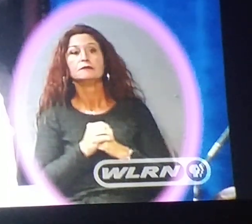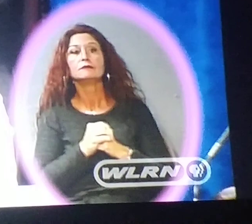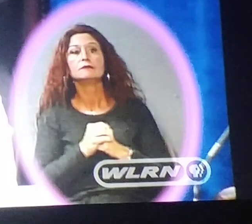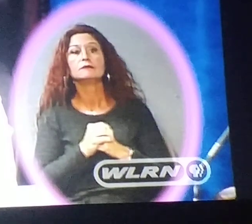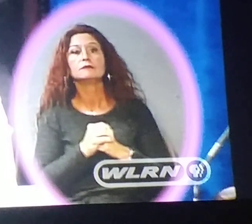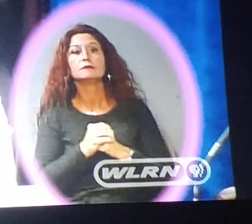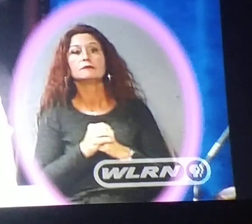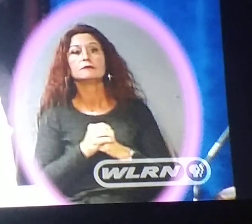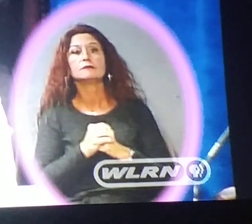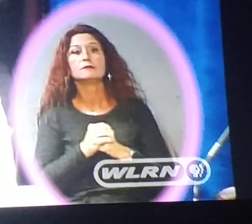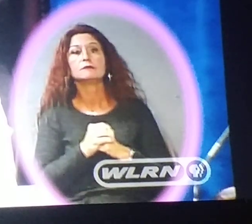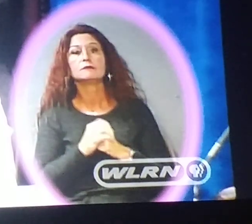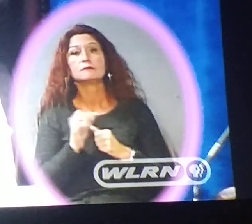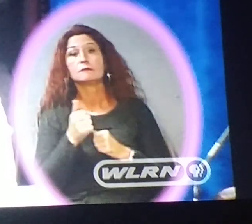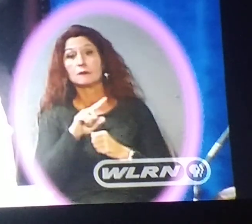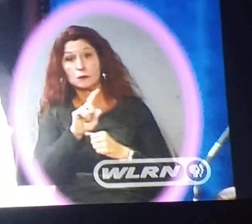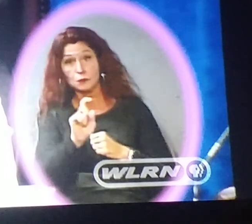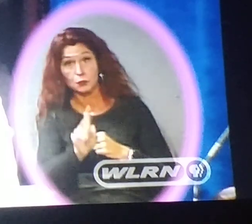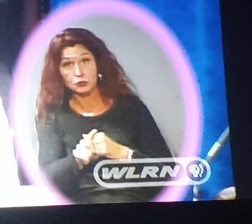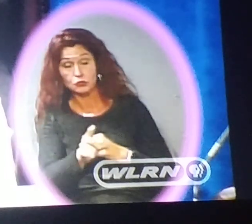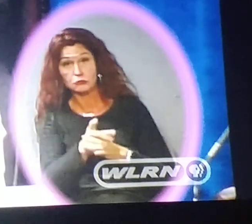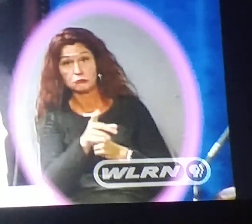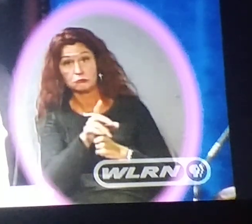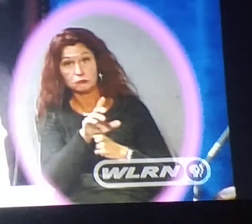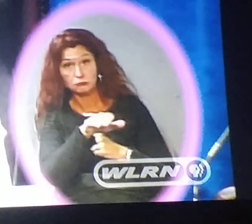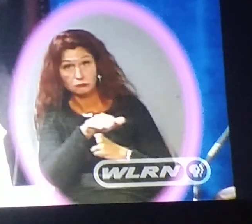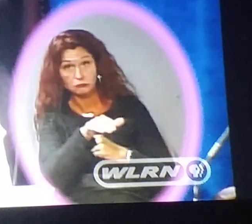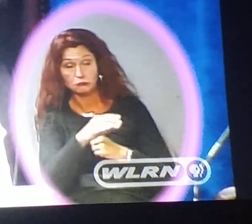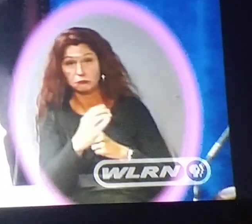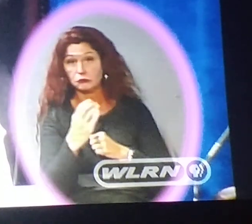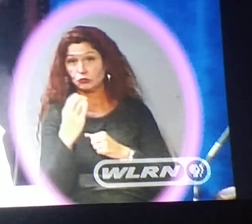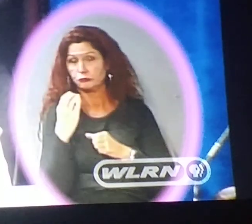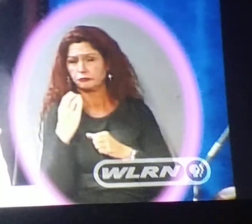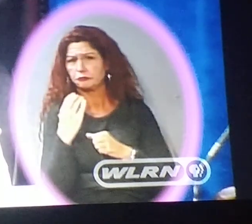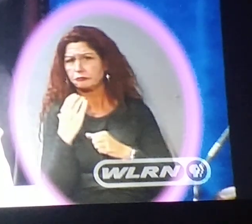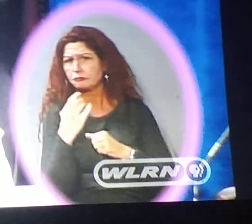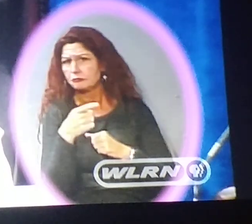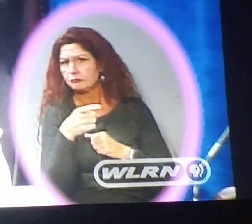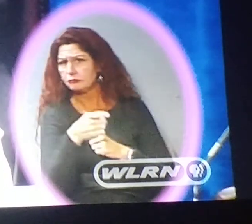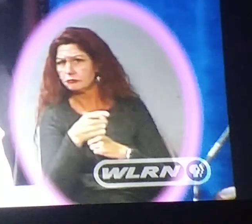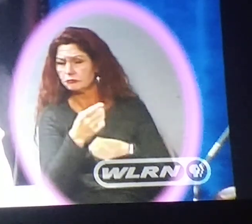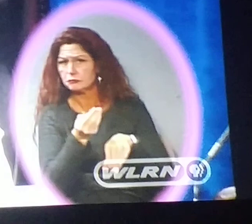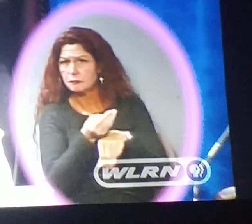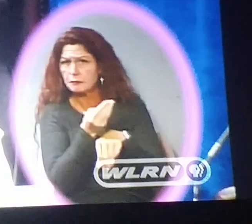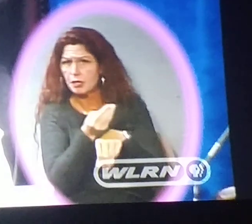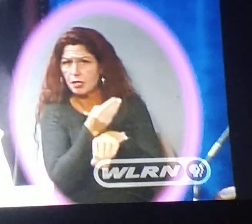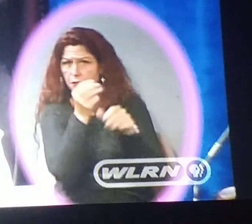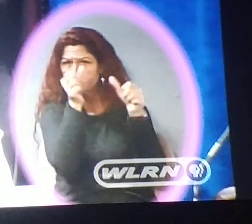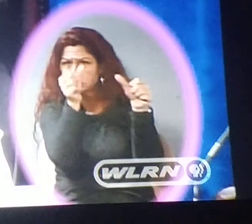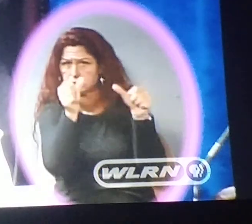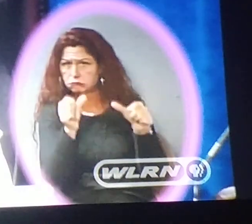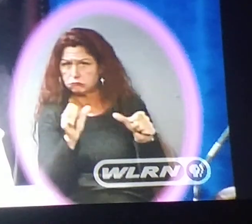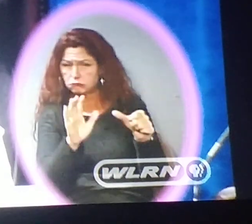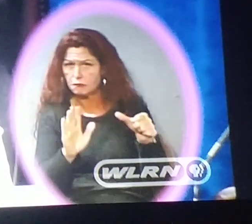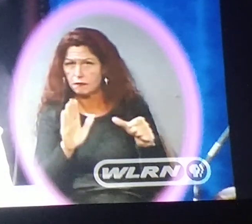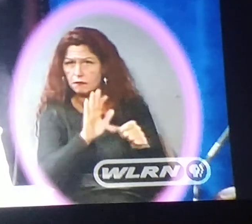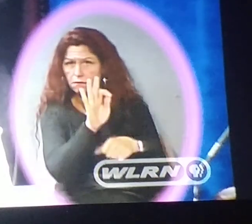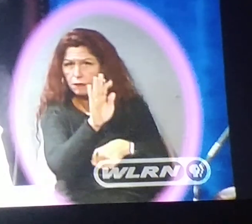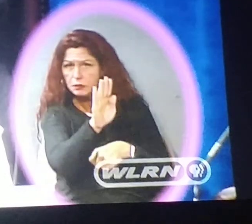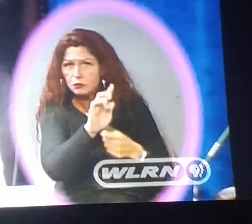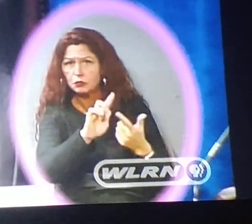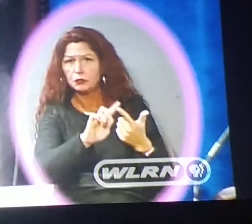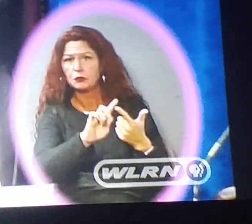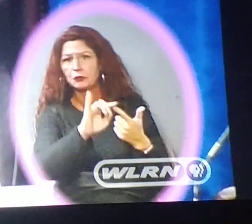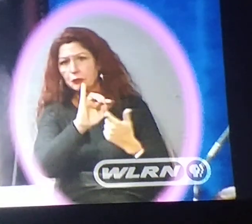The other question I have for our chief is, did Miami-Dade County post this in their social media where we could